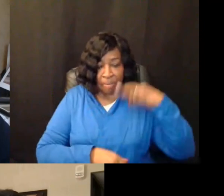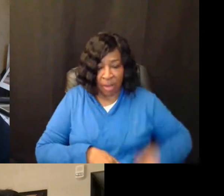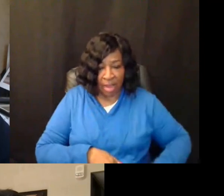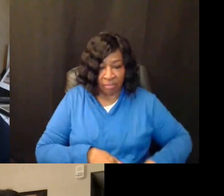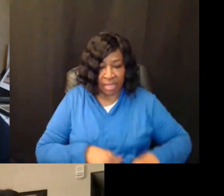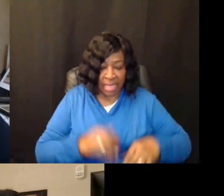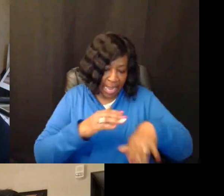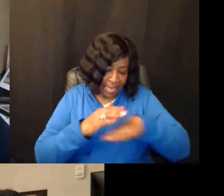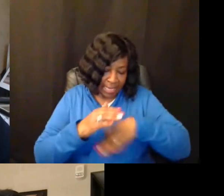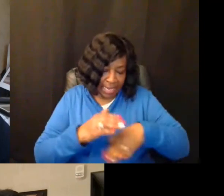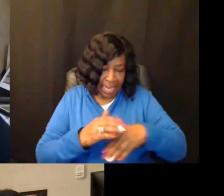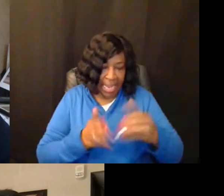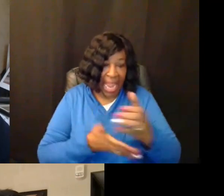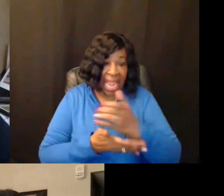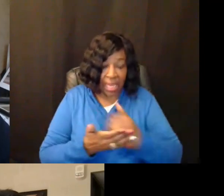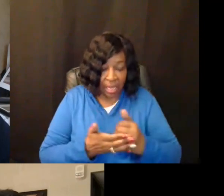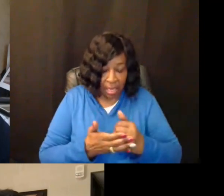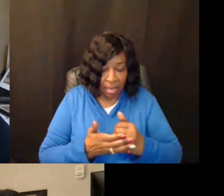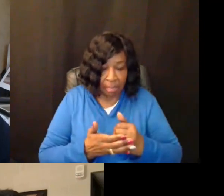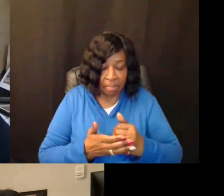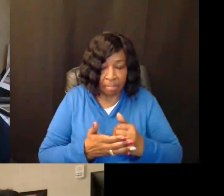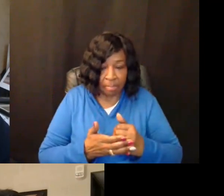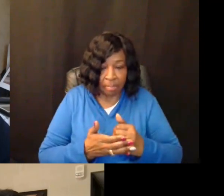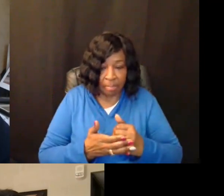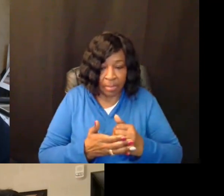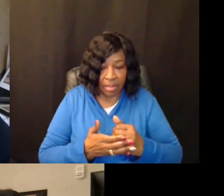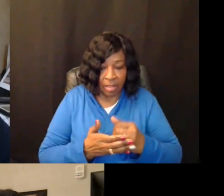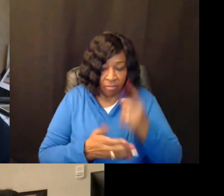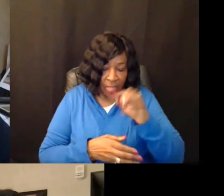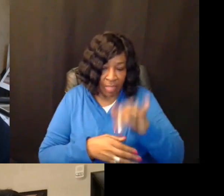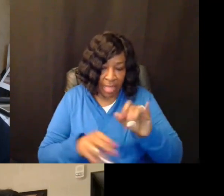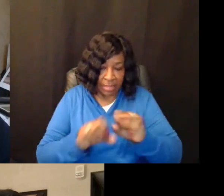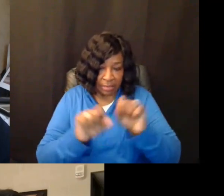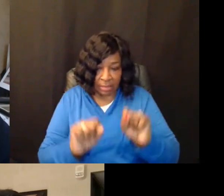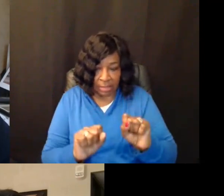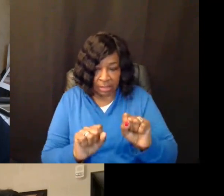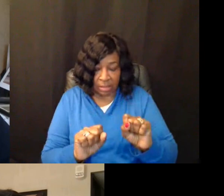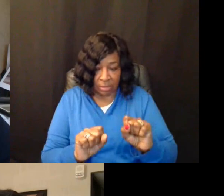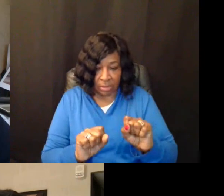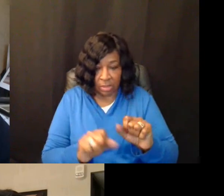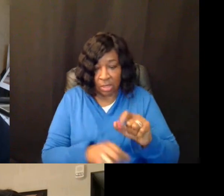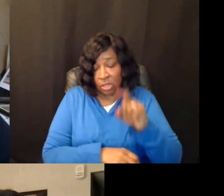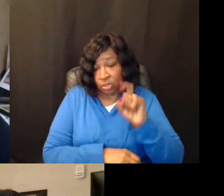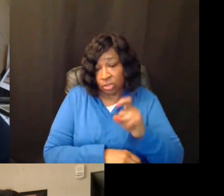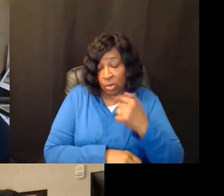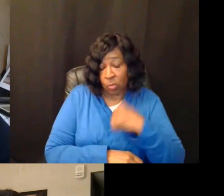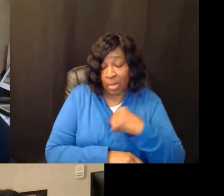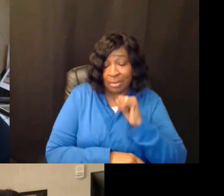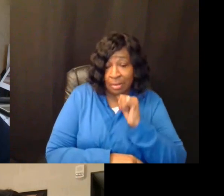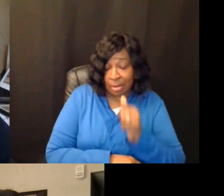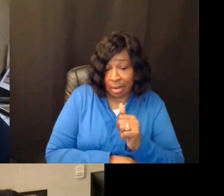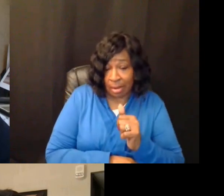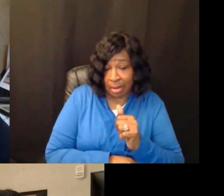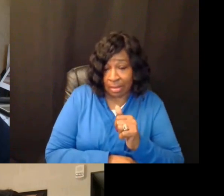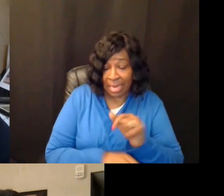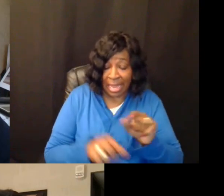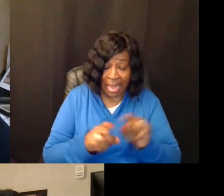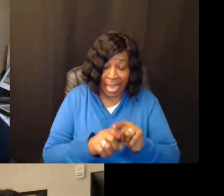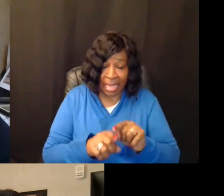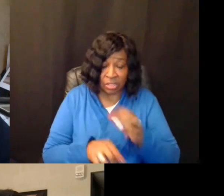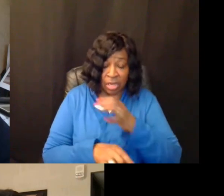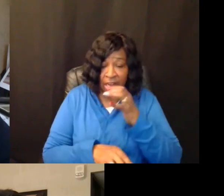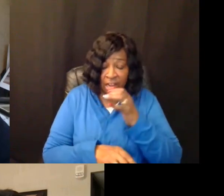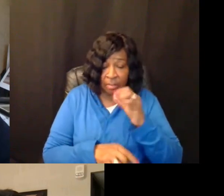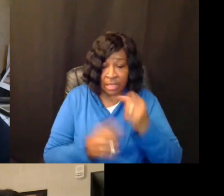So profit for that system. Should we not be, as a government sponsored